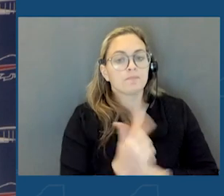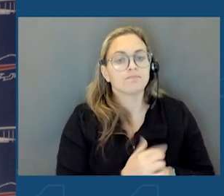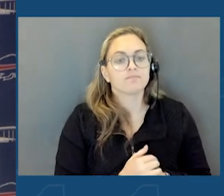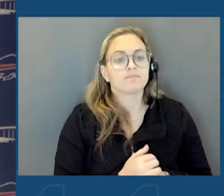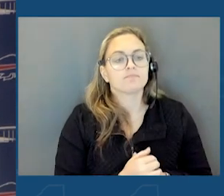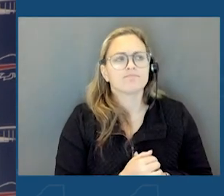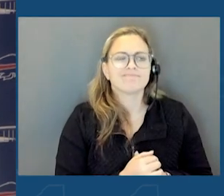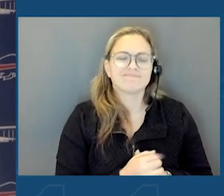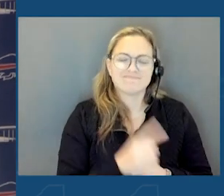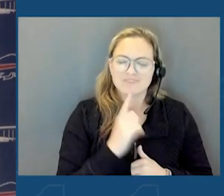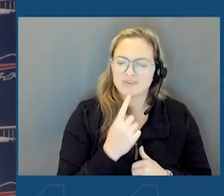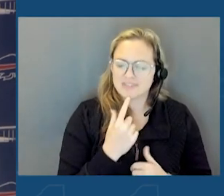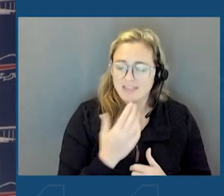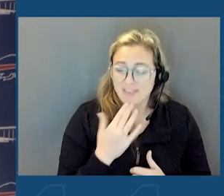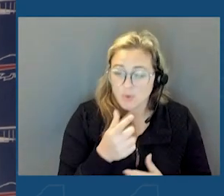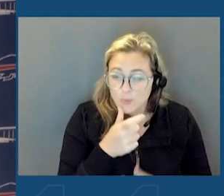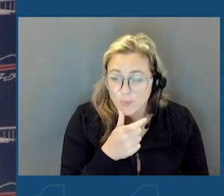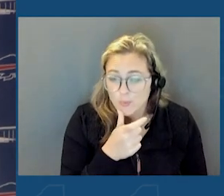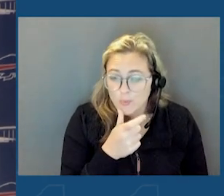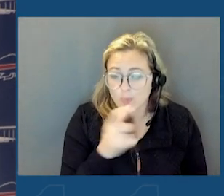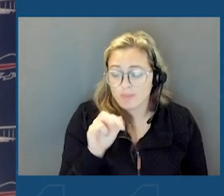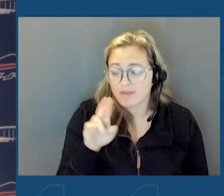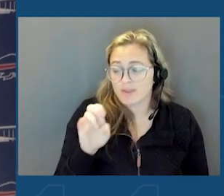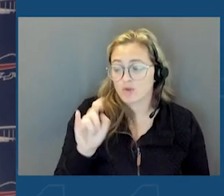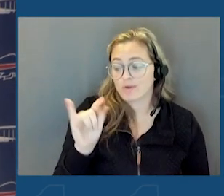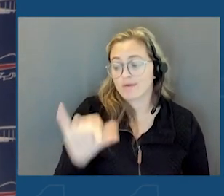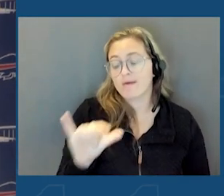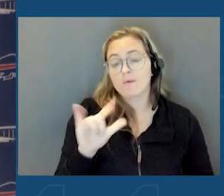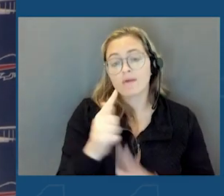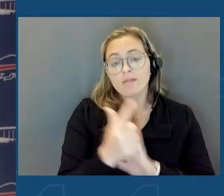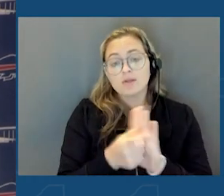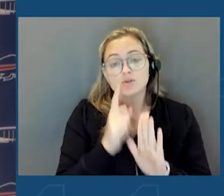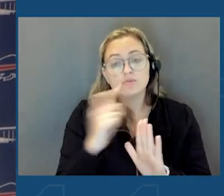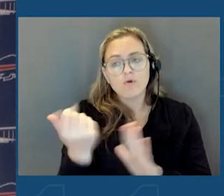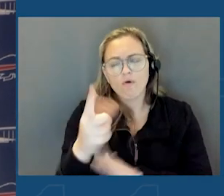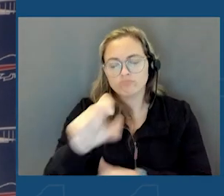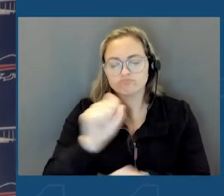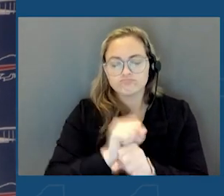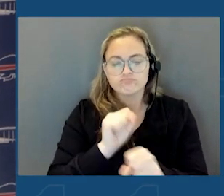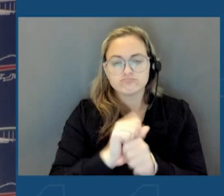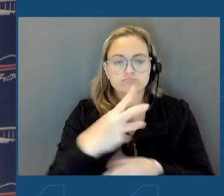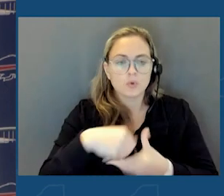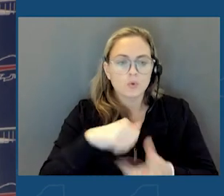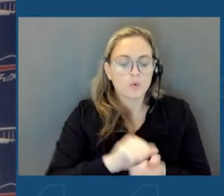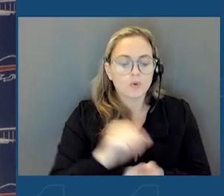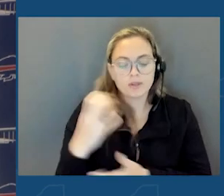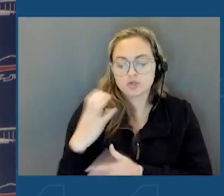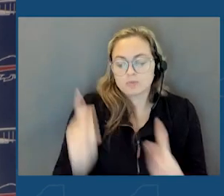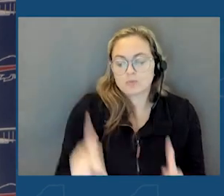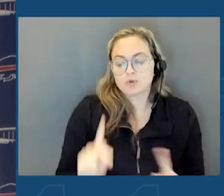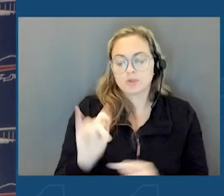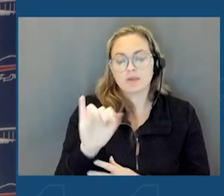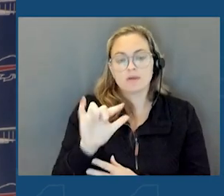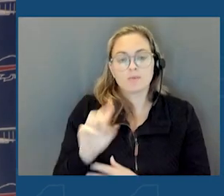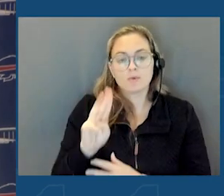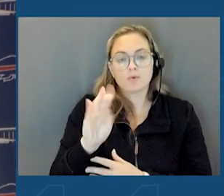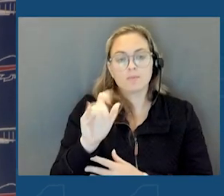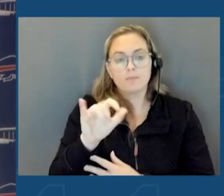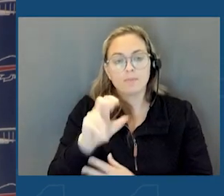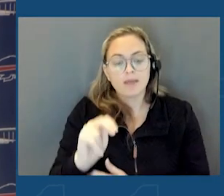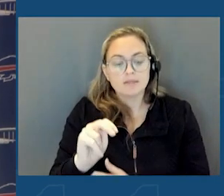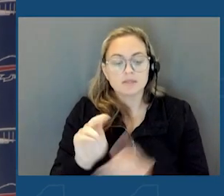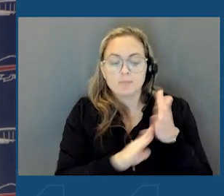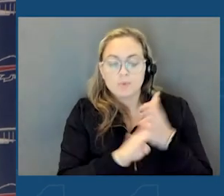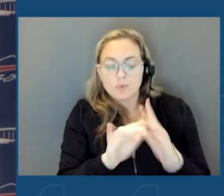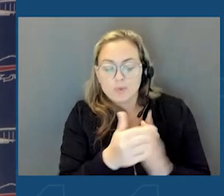want to thank my partners at the Erie County Legislature for all their work, including Chairwoman April Baskin, Minority Leader John